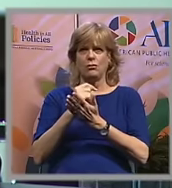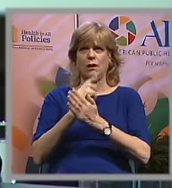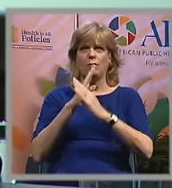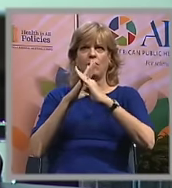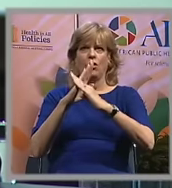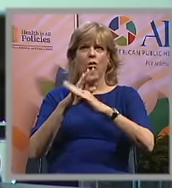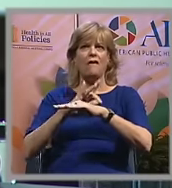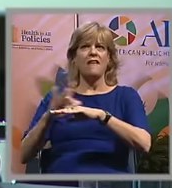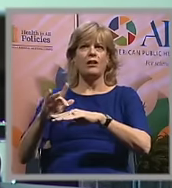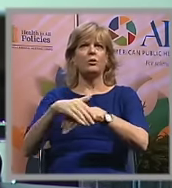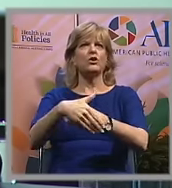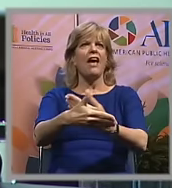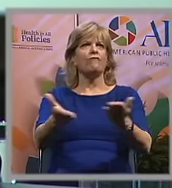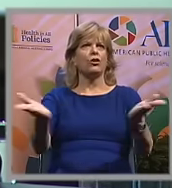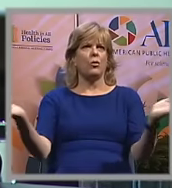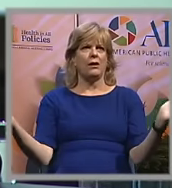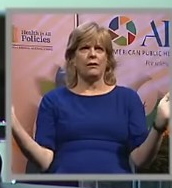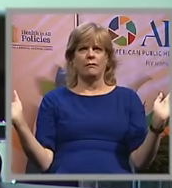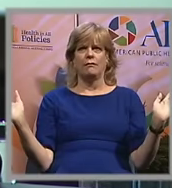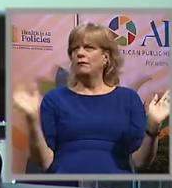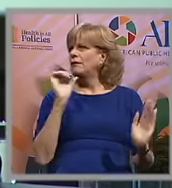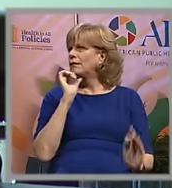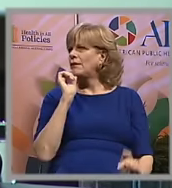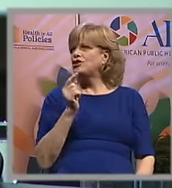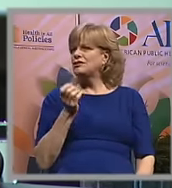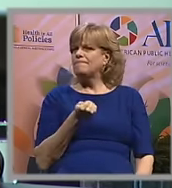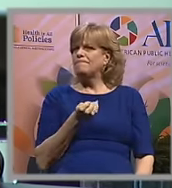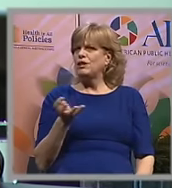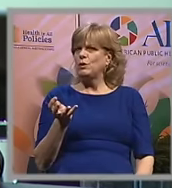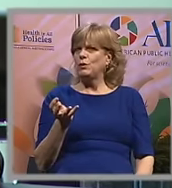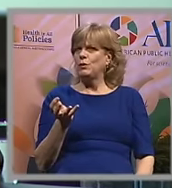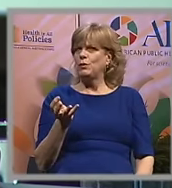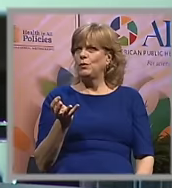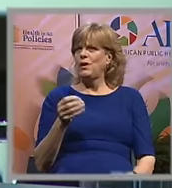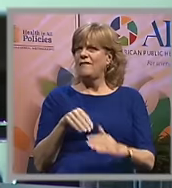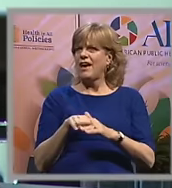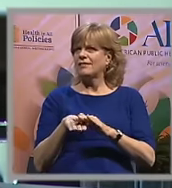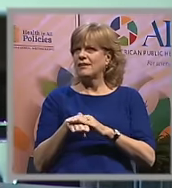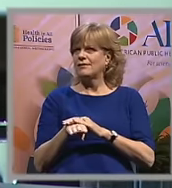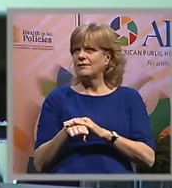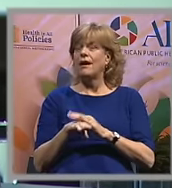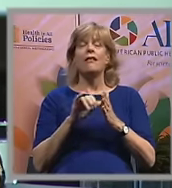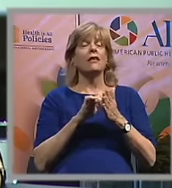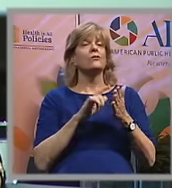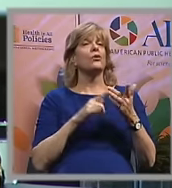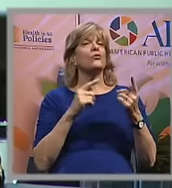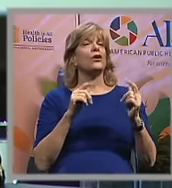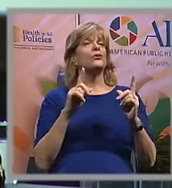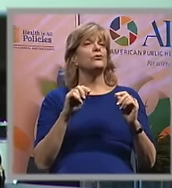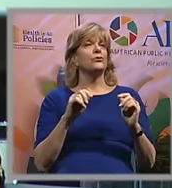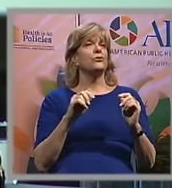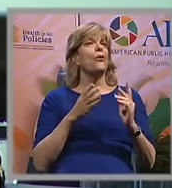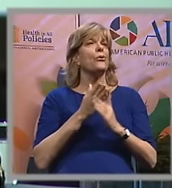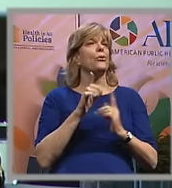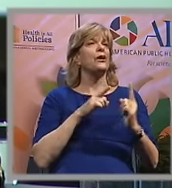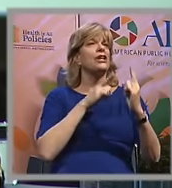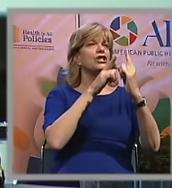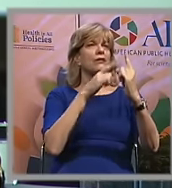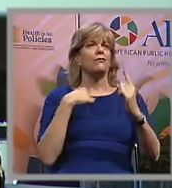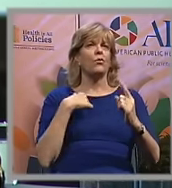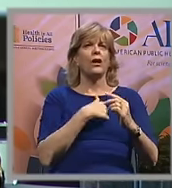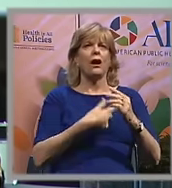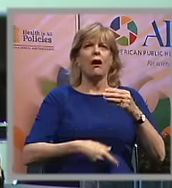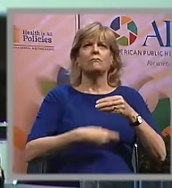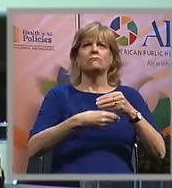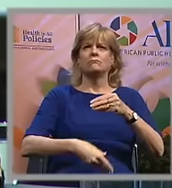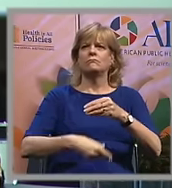were available to everyone, not to just a few. And that is what we've tried to do through initiatives that we are building on